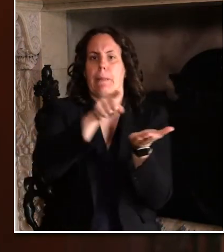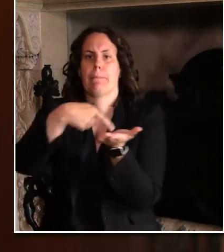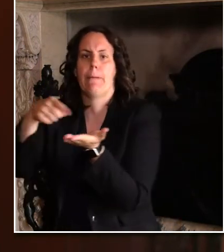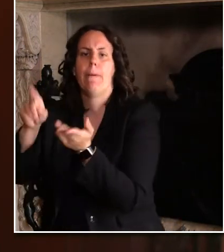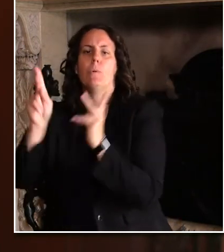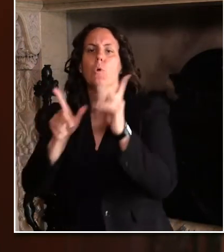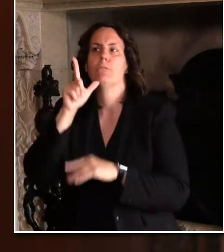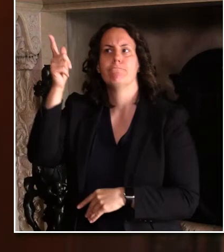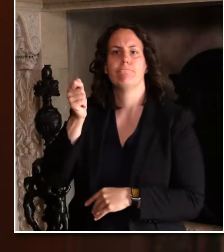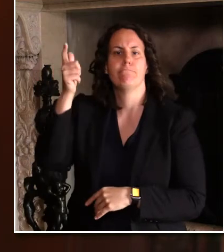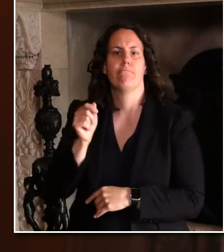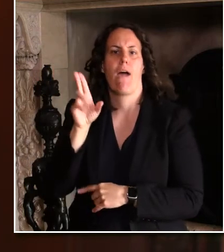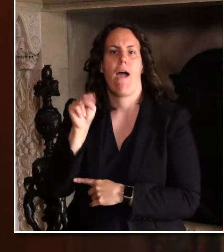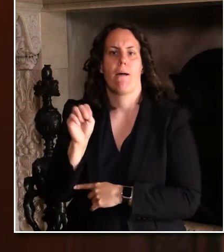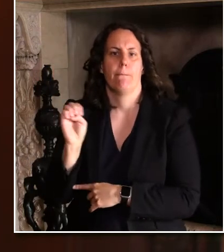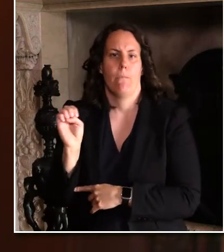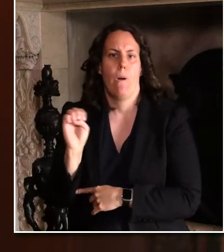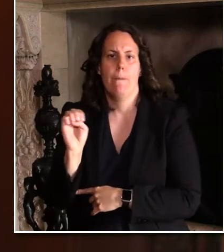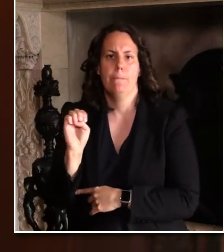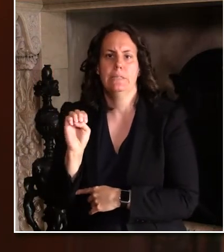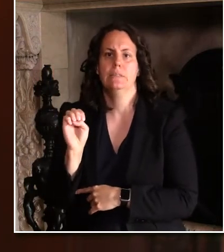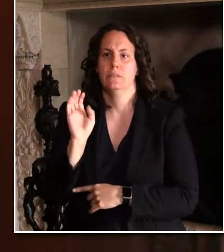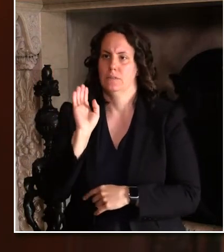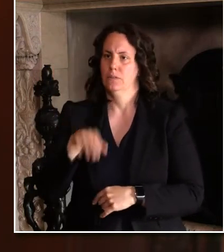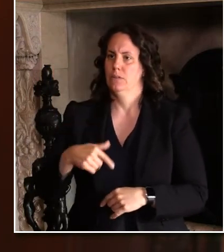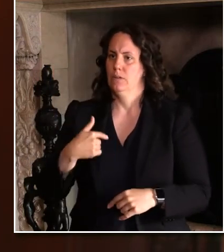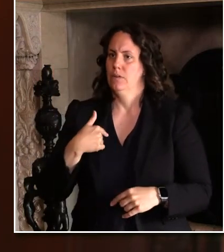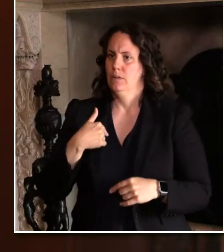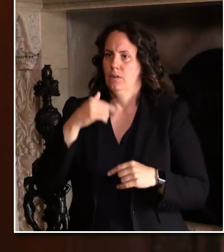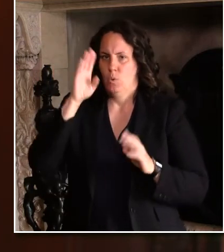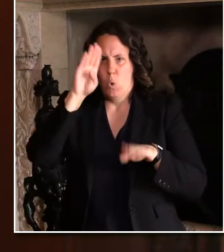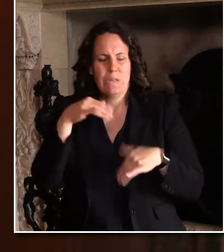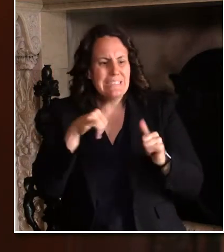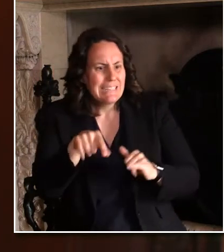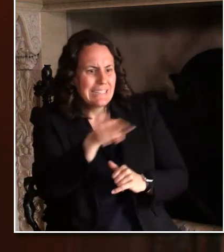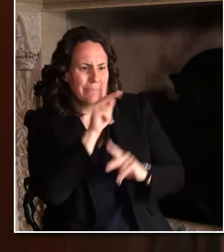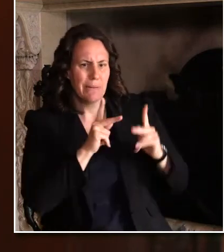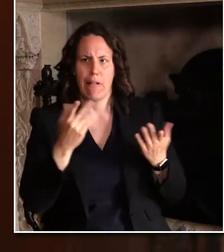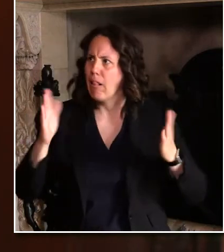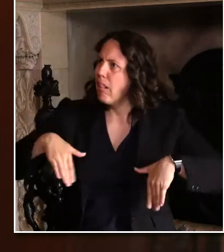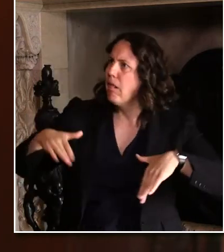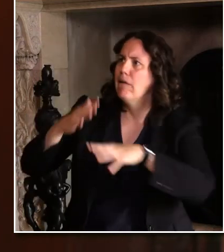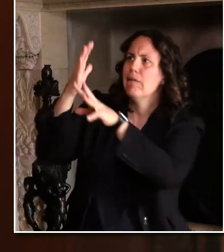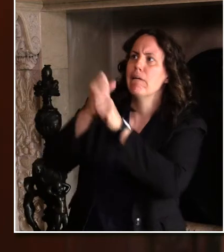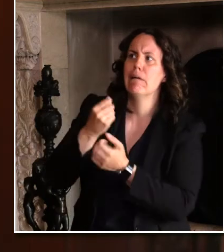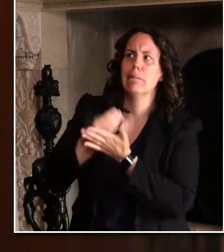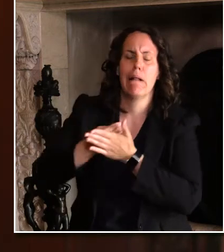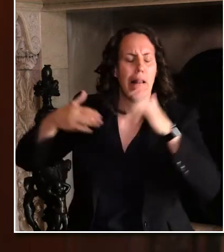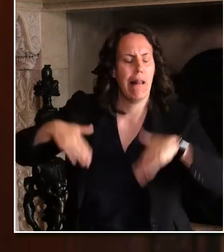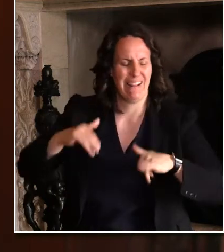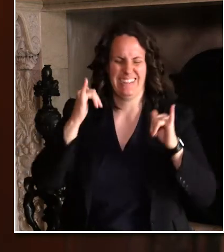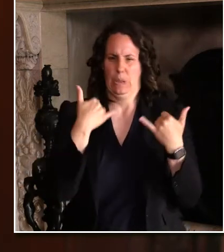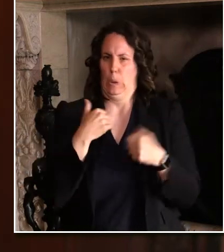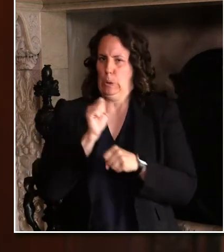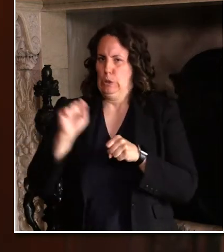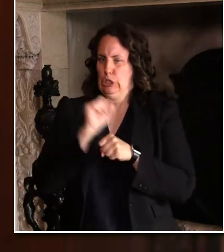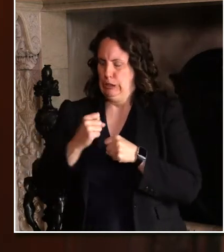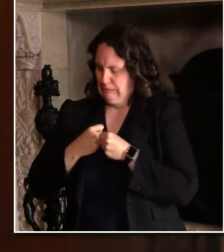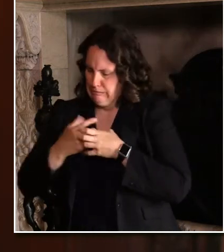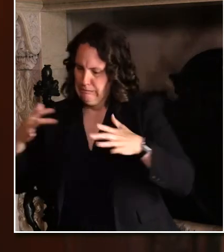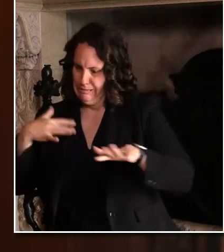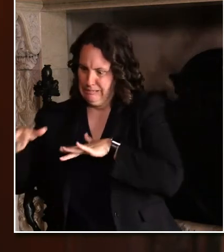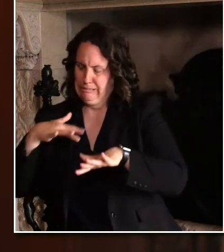I know that for folks who are waiting and struggling, this is an incredibly and frustrating, difficult time. Our staff is working